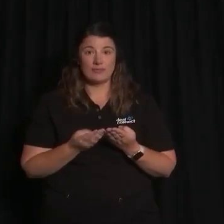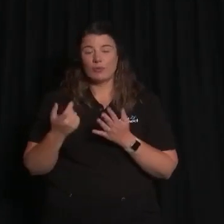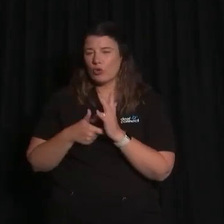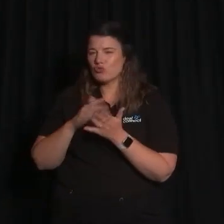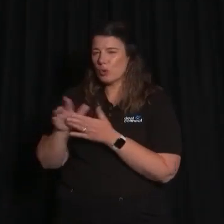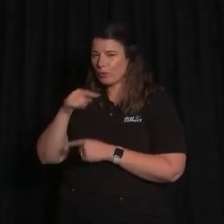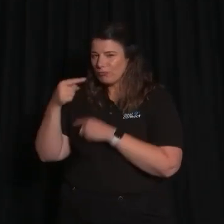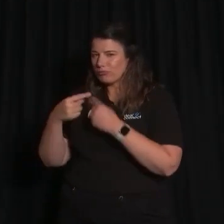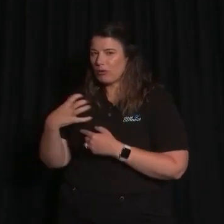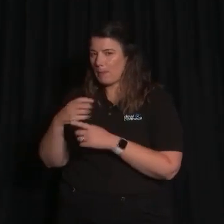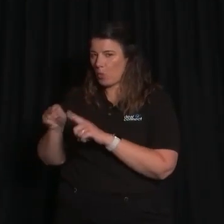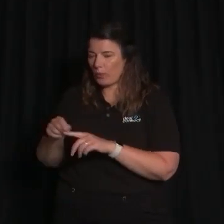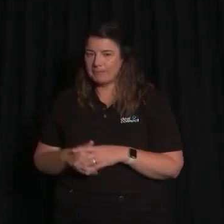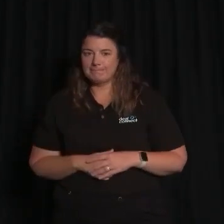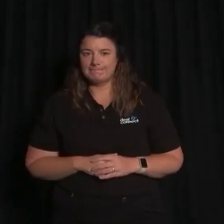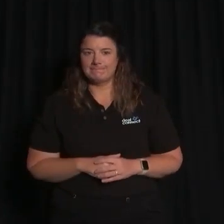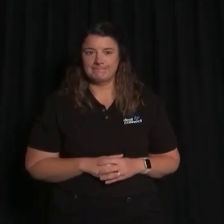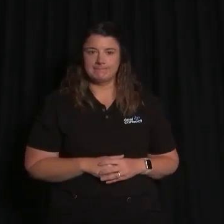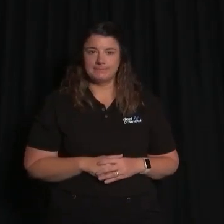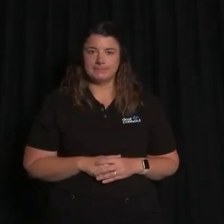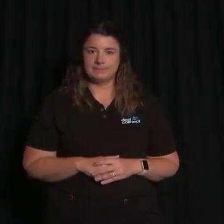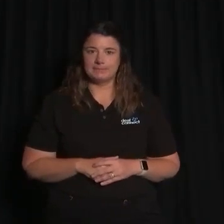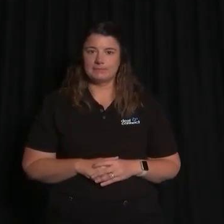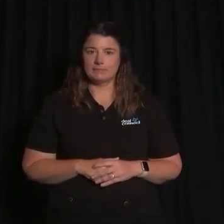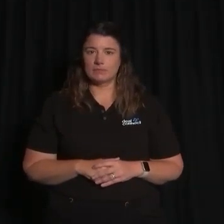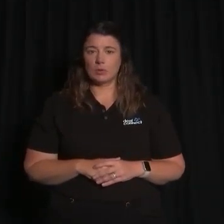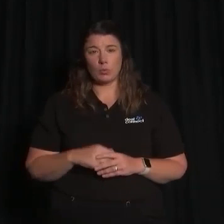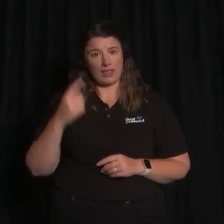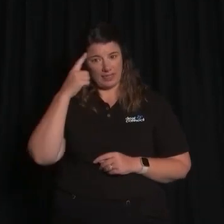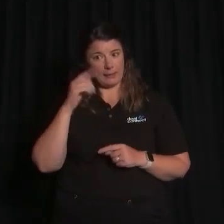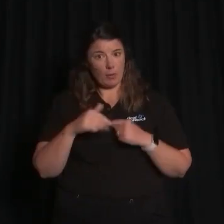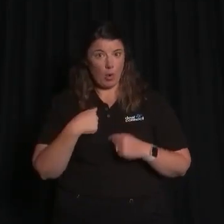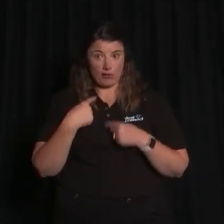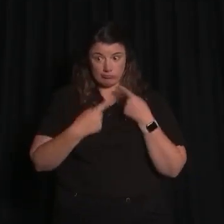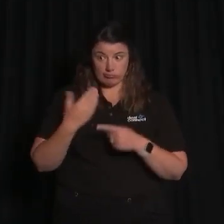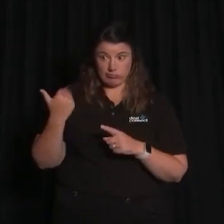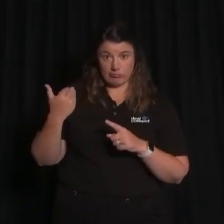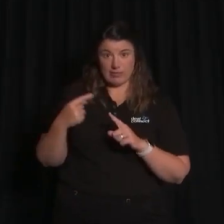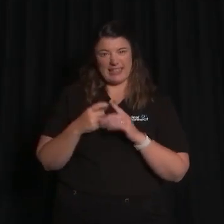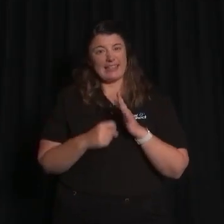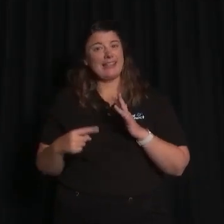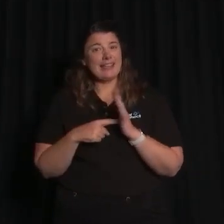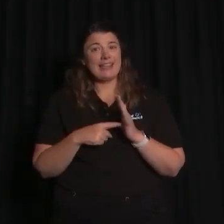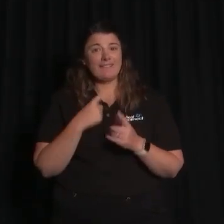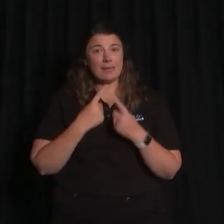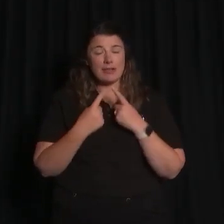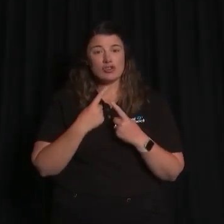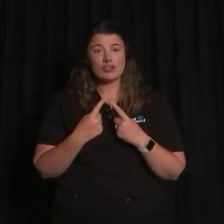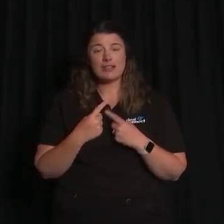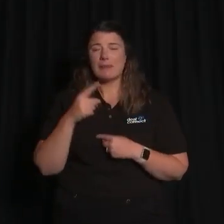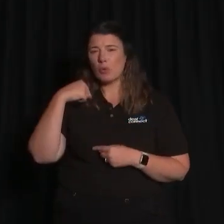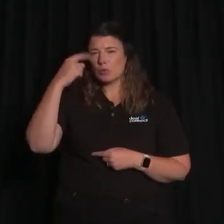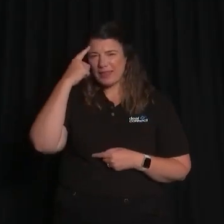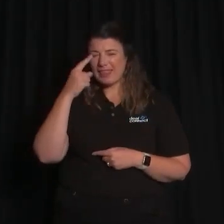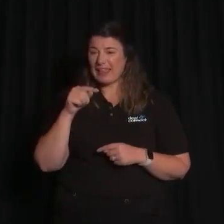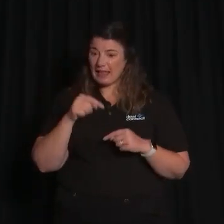be touching on in more detail. But as we consider those headline findings about the key issues, we must never lose sight of the fact